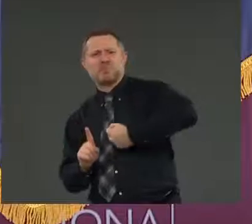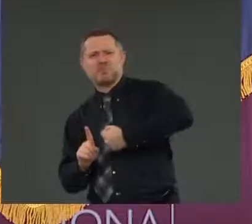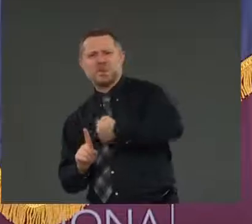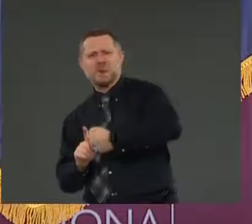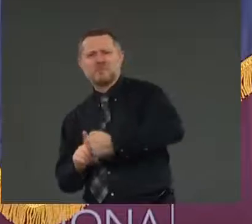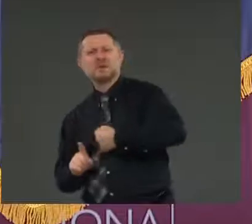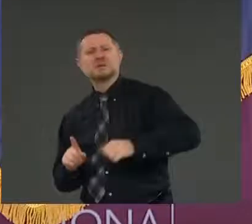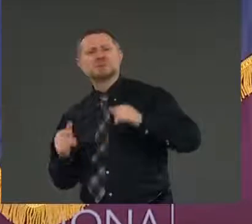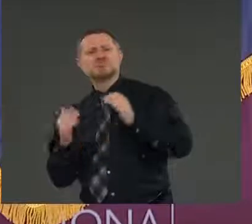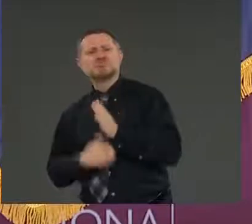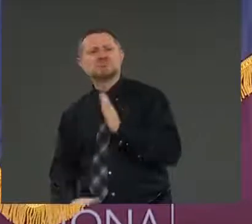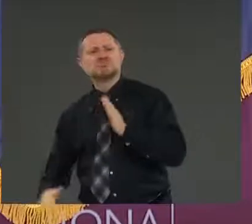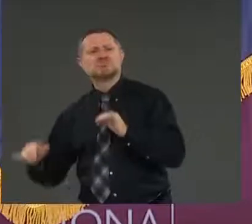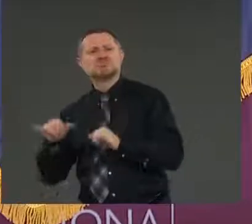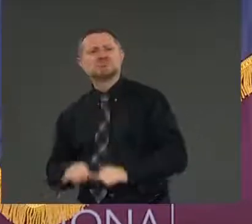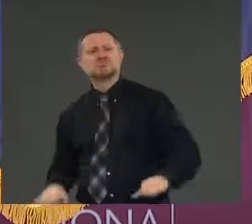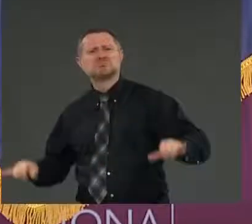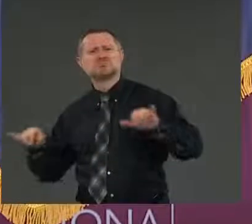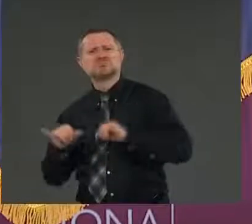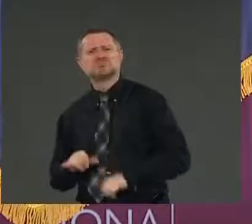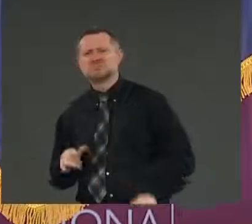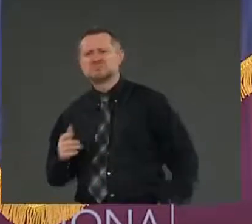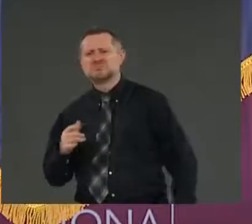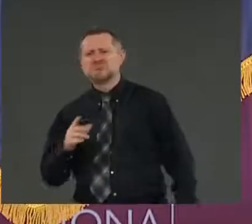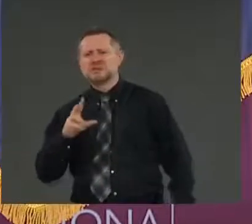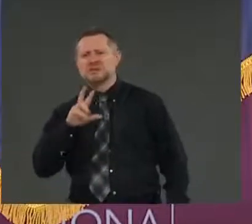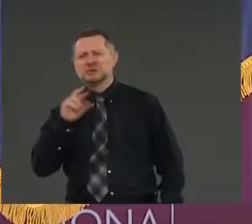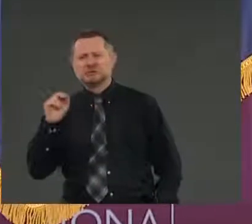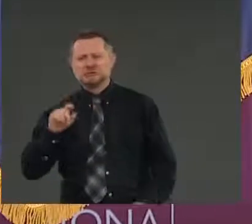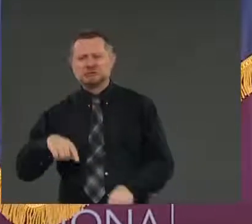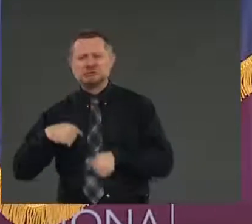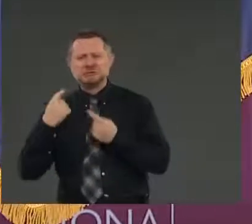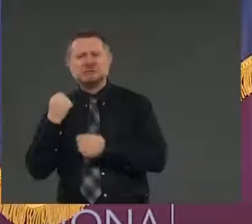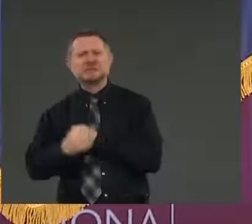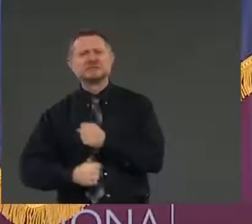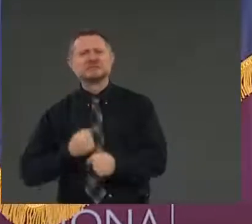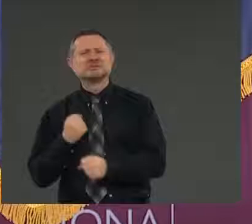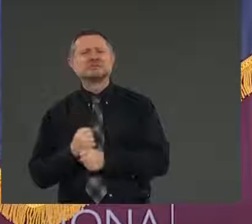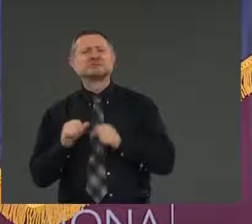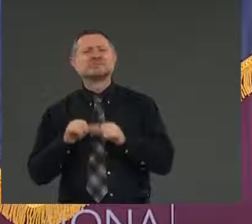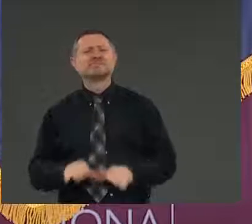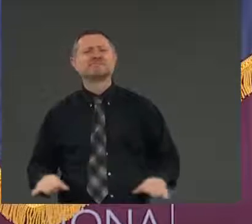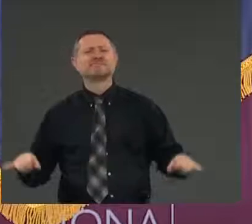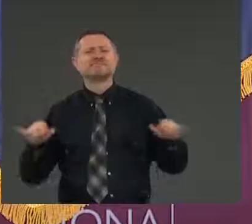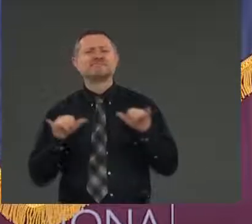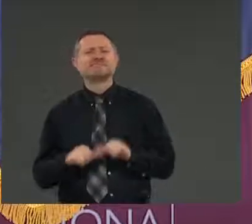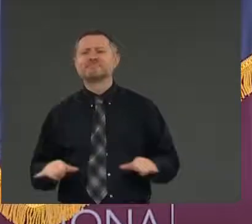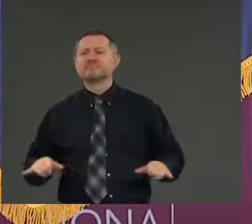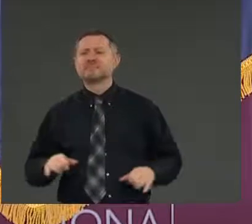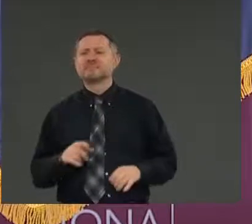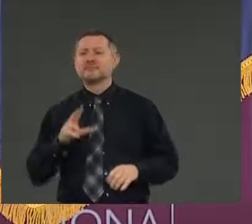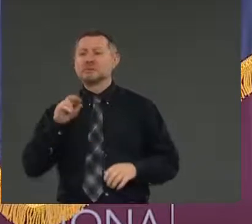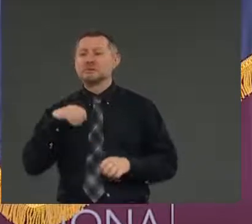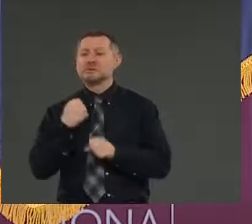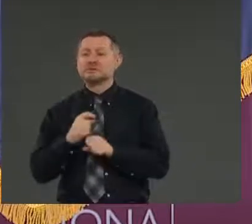situation. It's been 30 years since Rodney King.